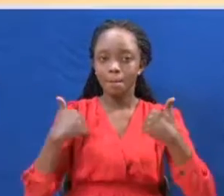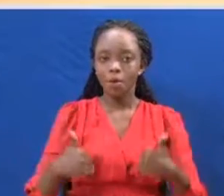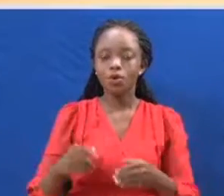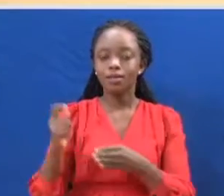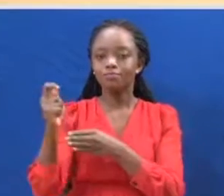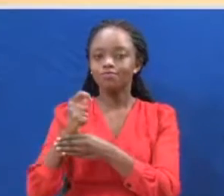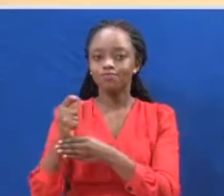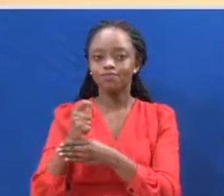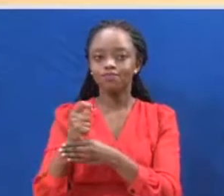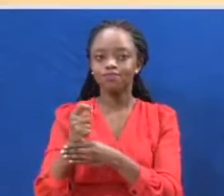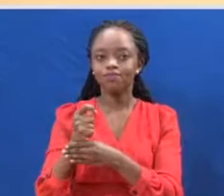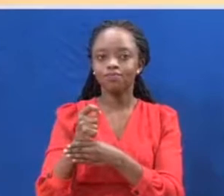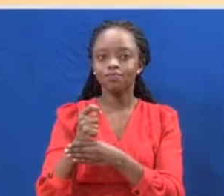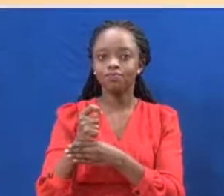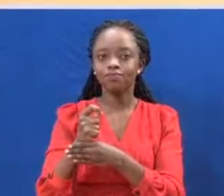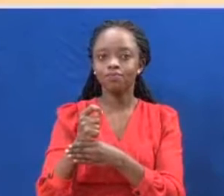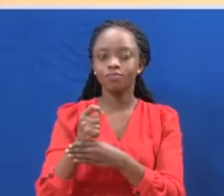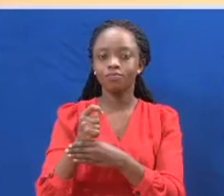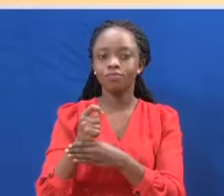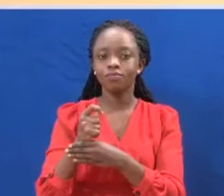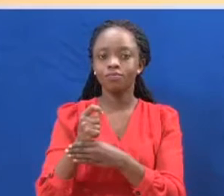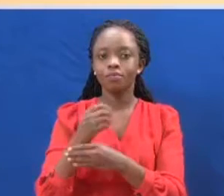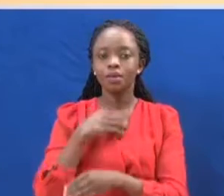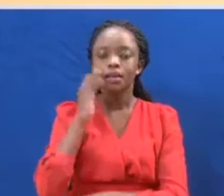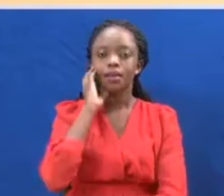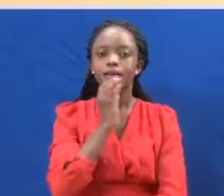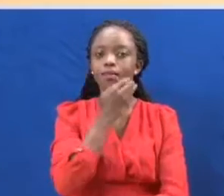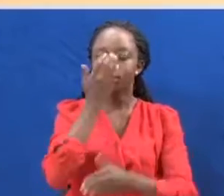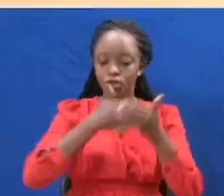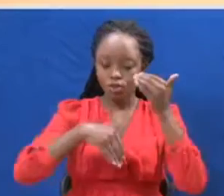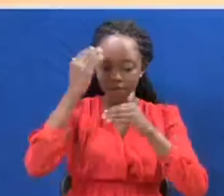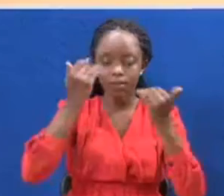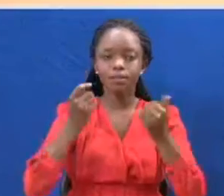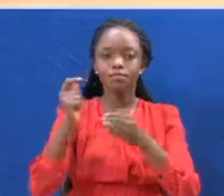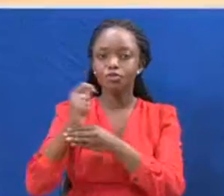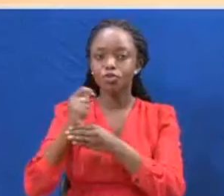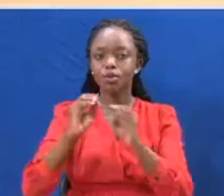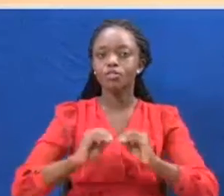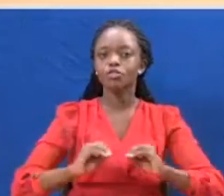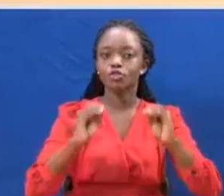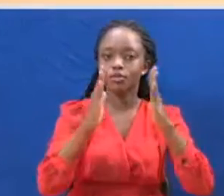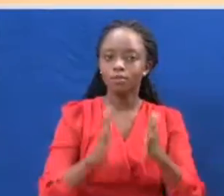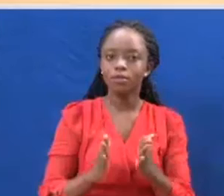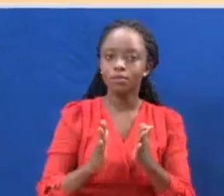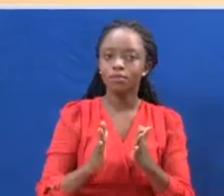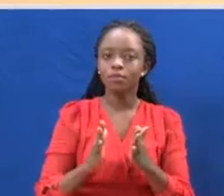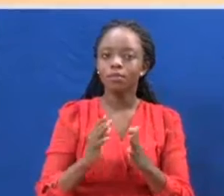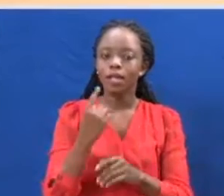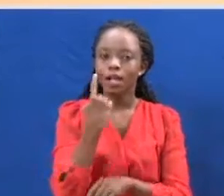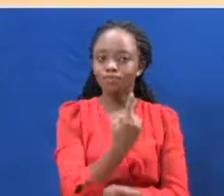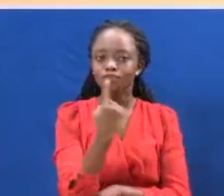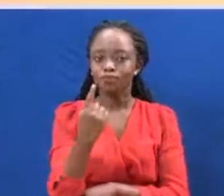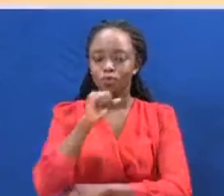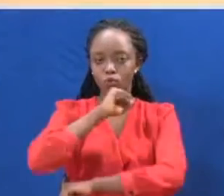trained at Kenya, while as I was at Kenyatta University, I have trained teachers for almost every school in